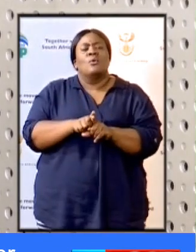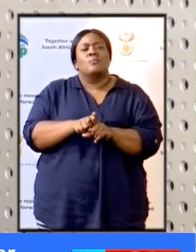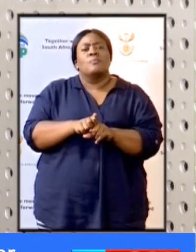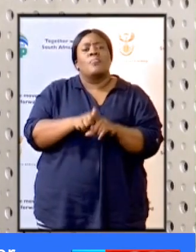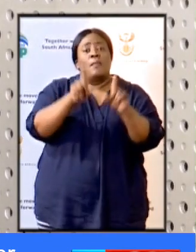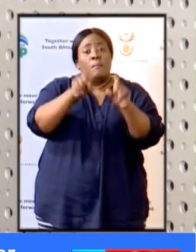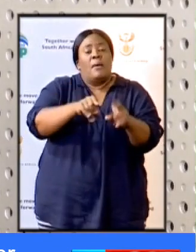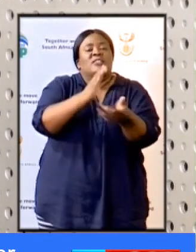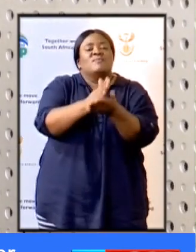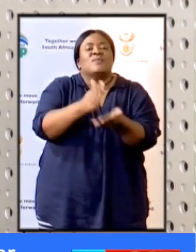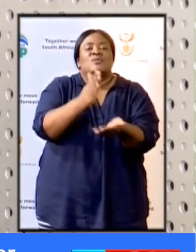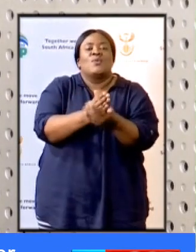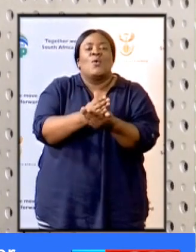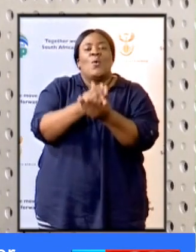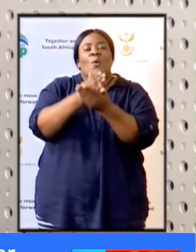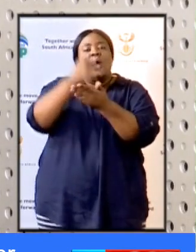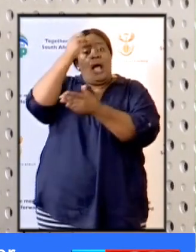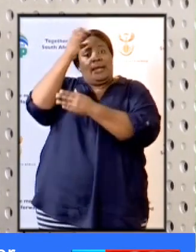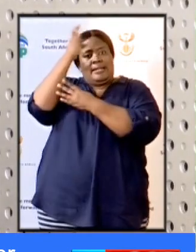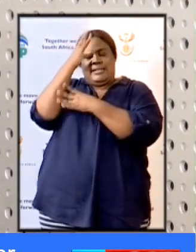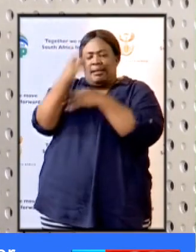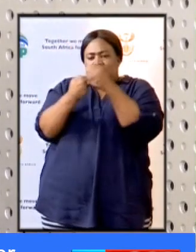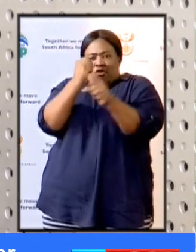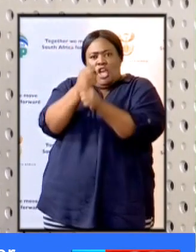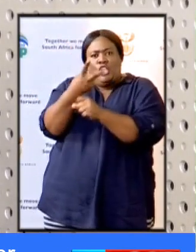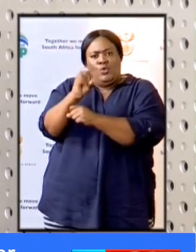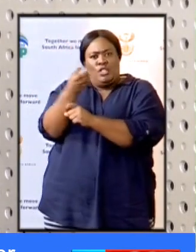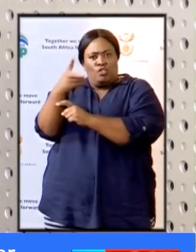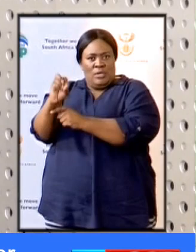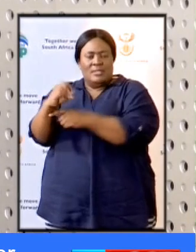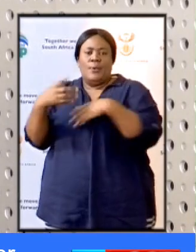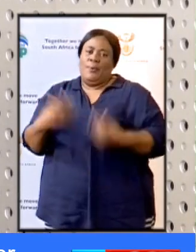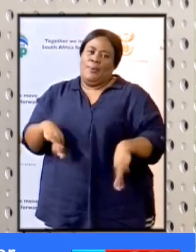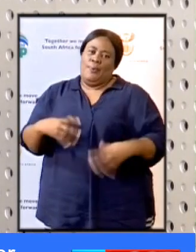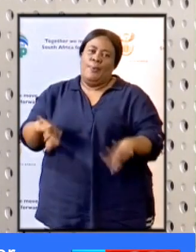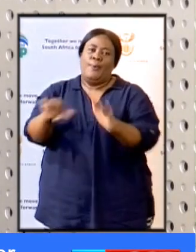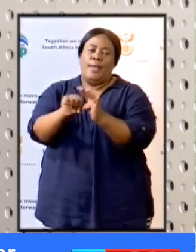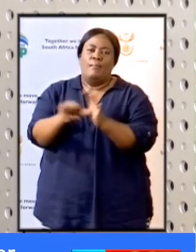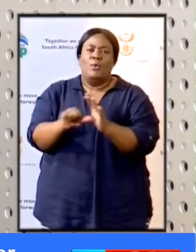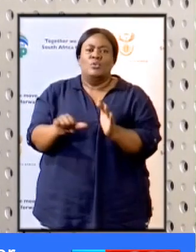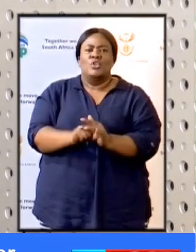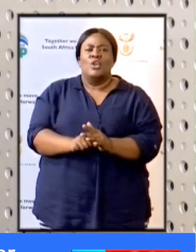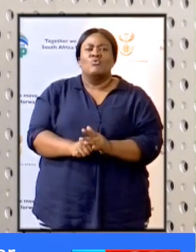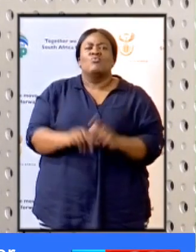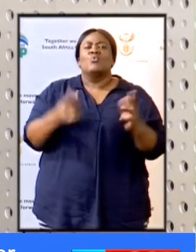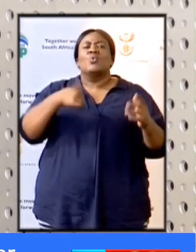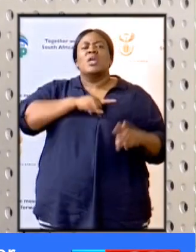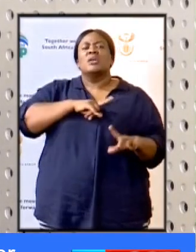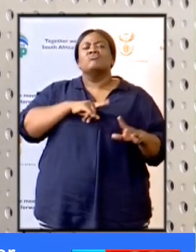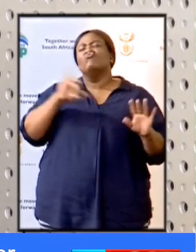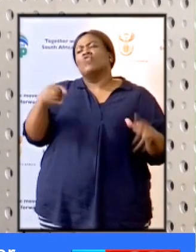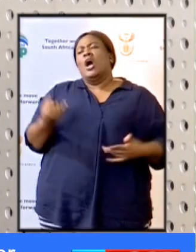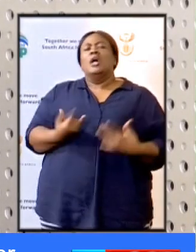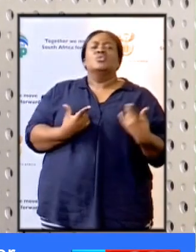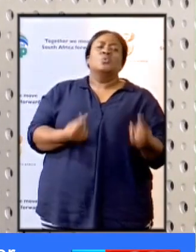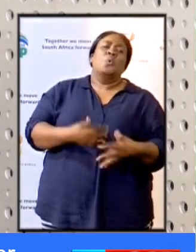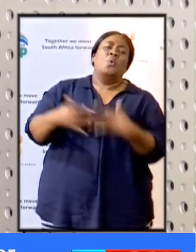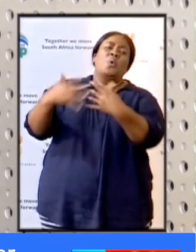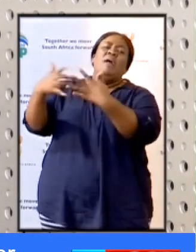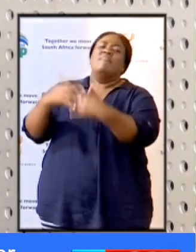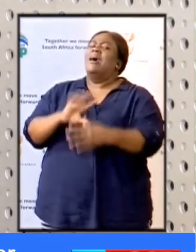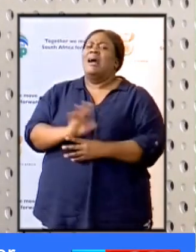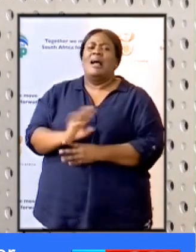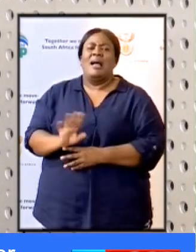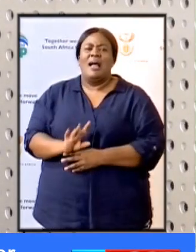the academic year 2020. And logo ngeke siretse ka bohlaswa re keke ra yetsa ka o